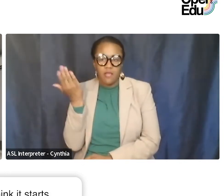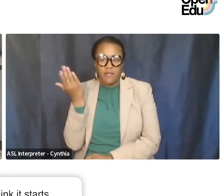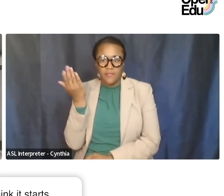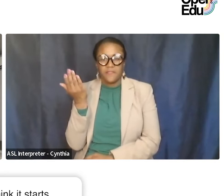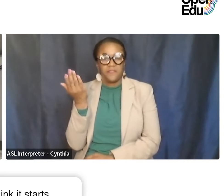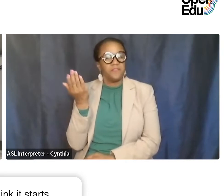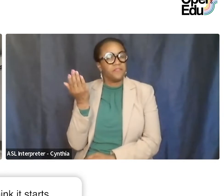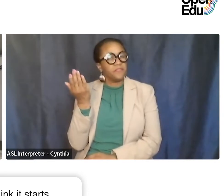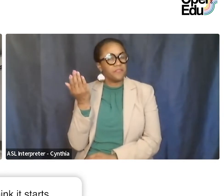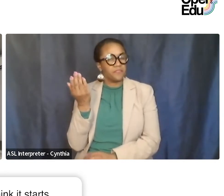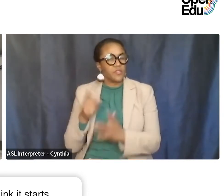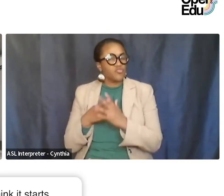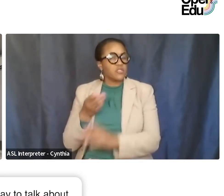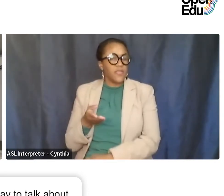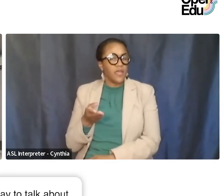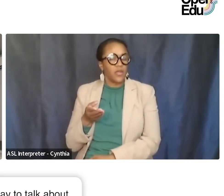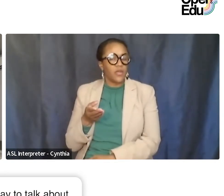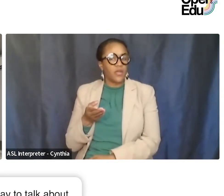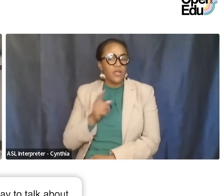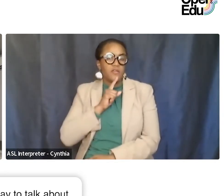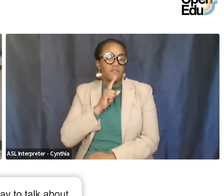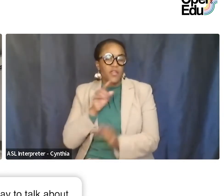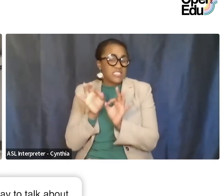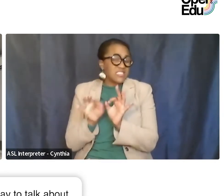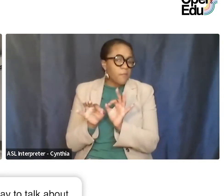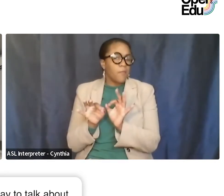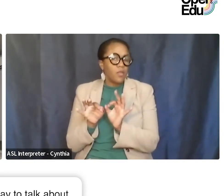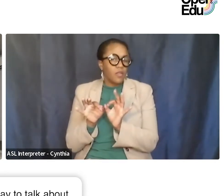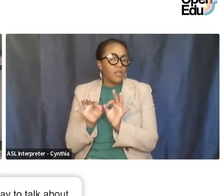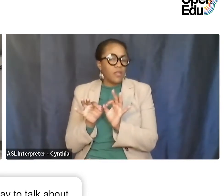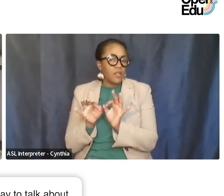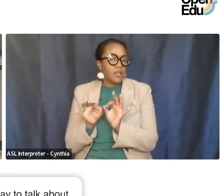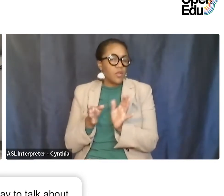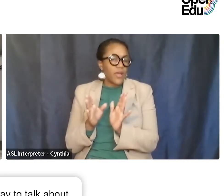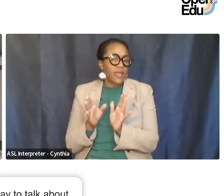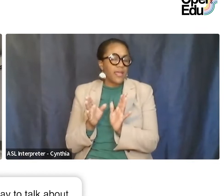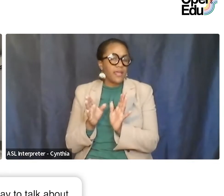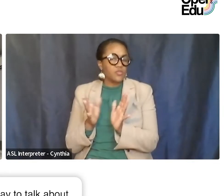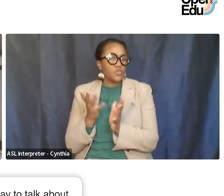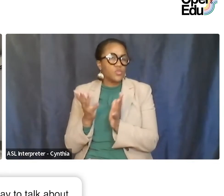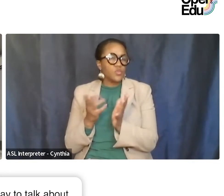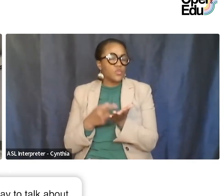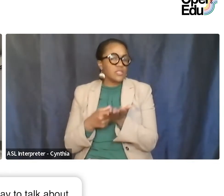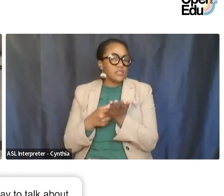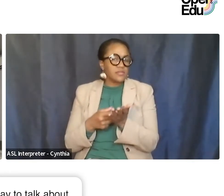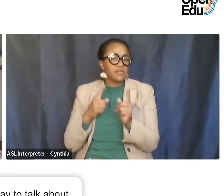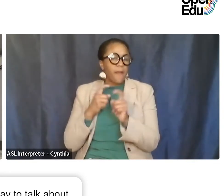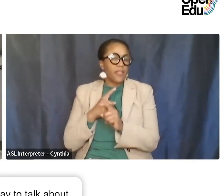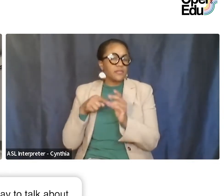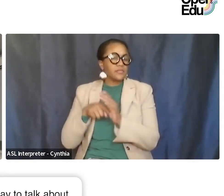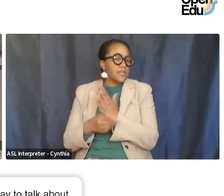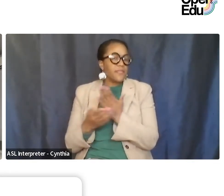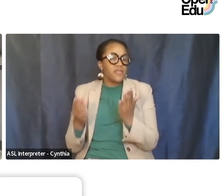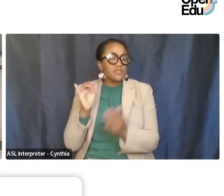I think it starts there, and that's a very, very simple way to talk about complex things that